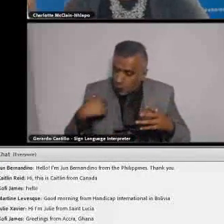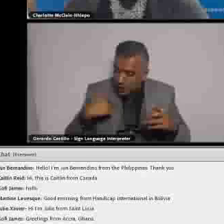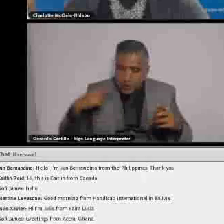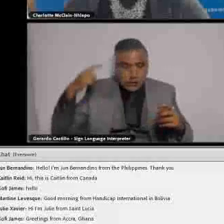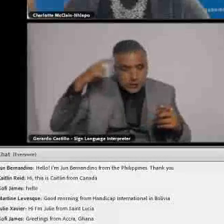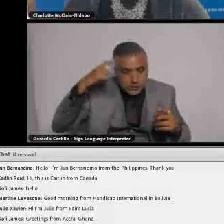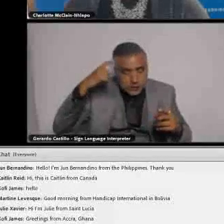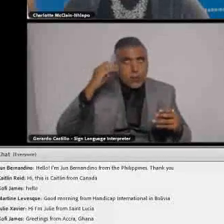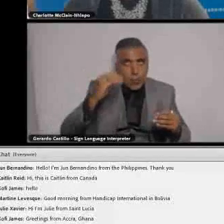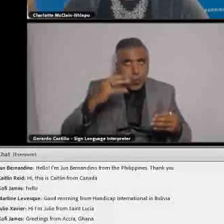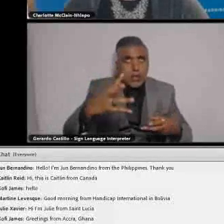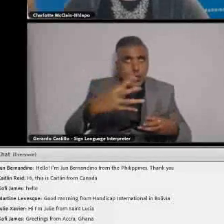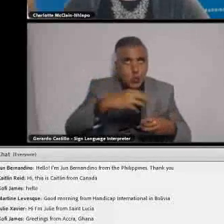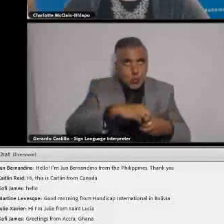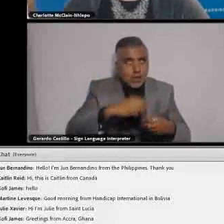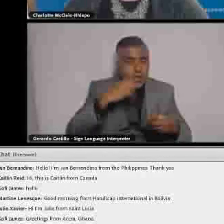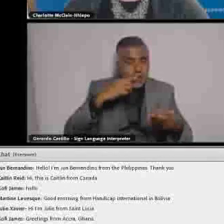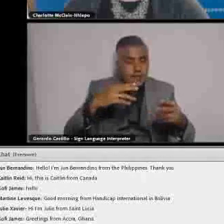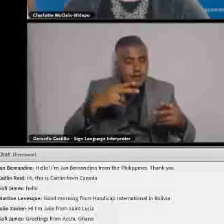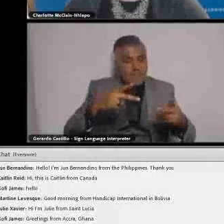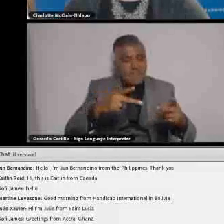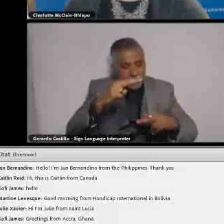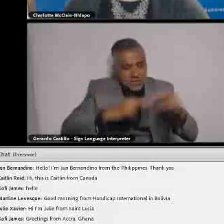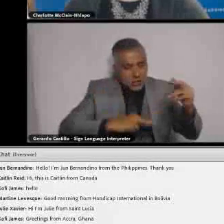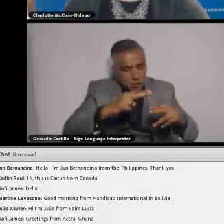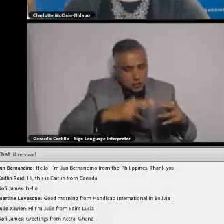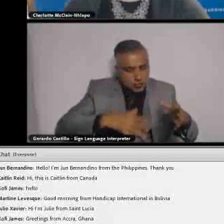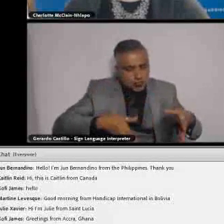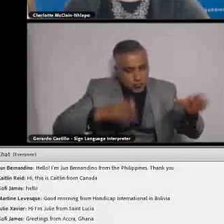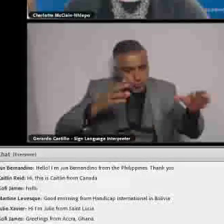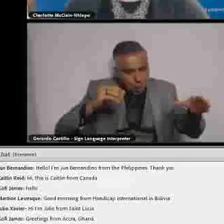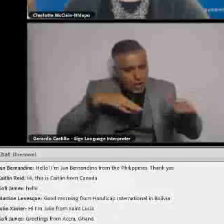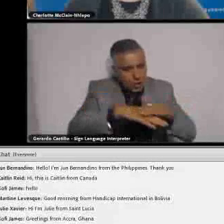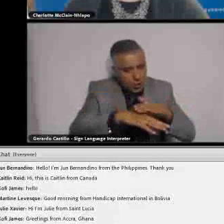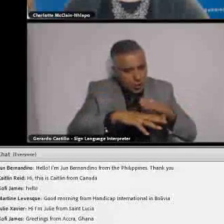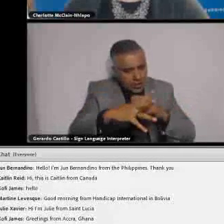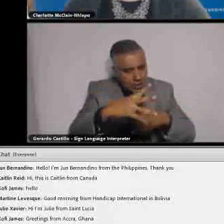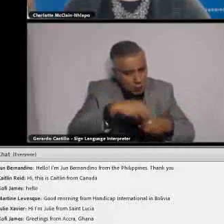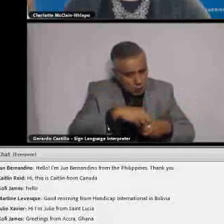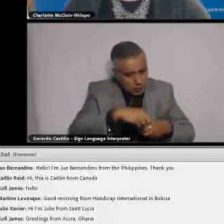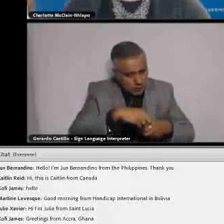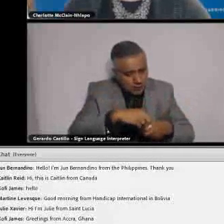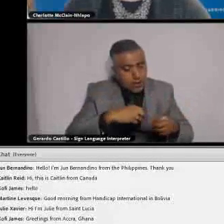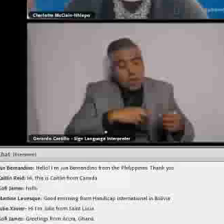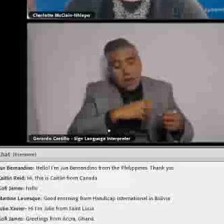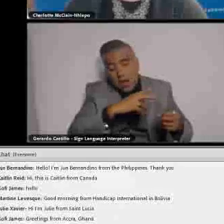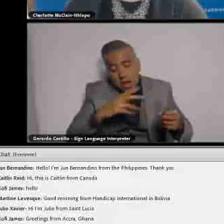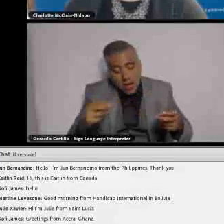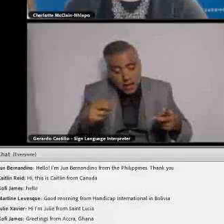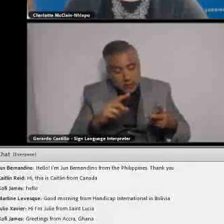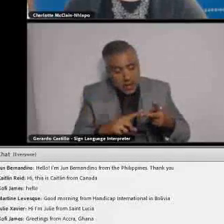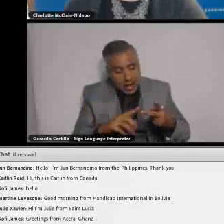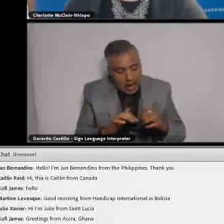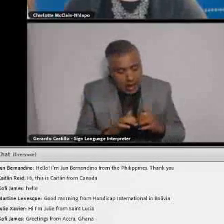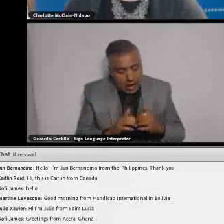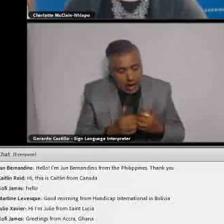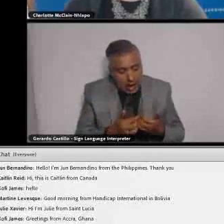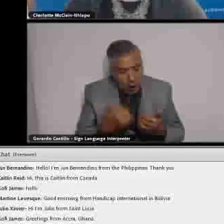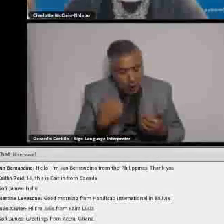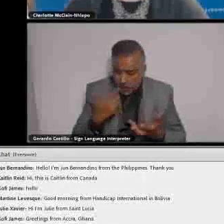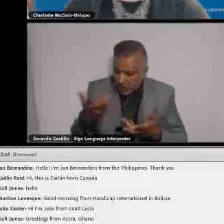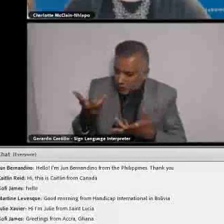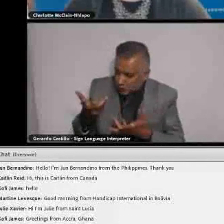our physical infrastructure that we build and in how we treat people.